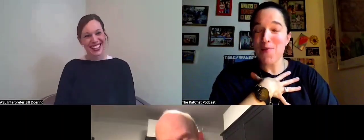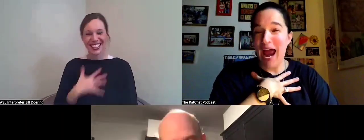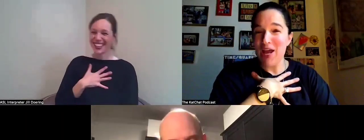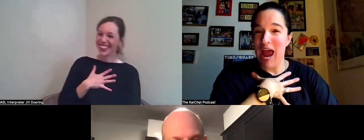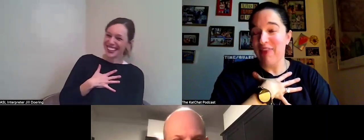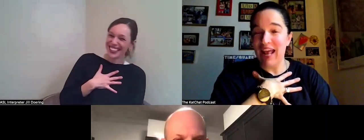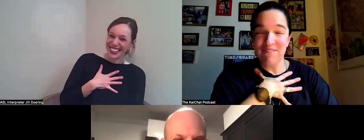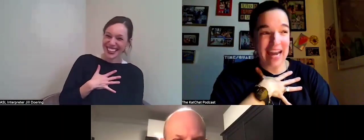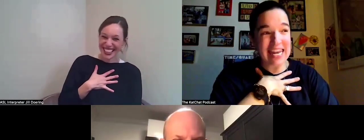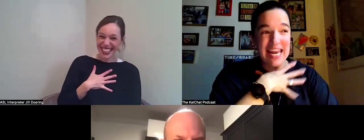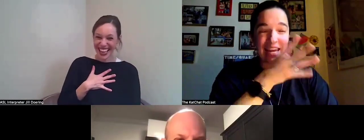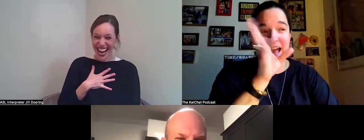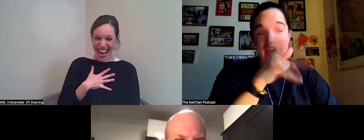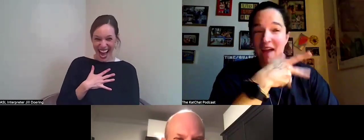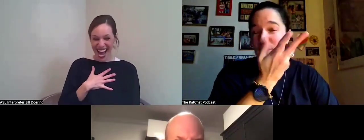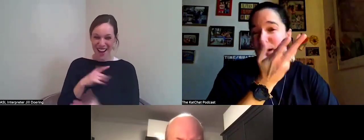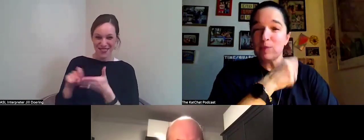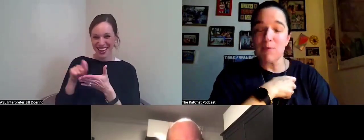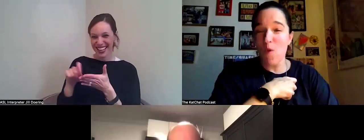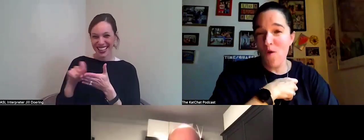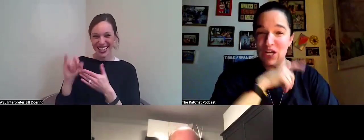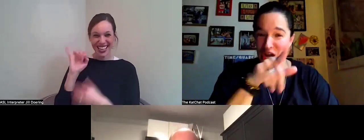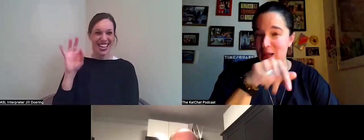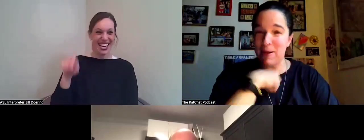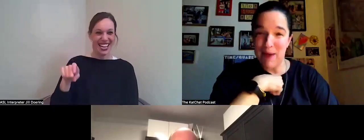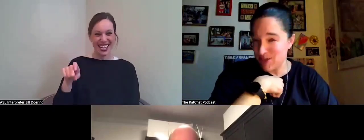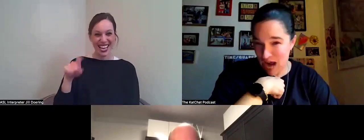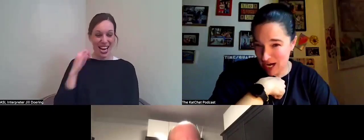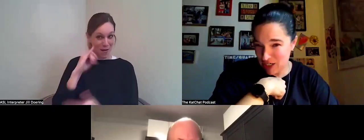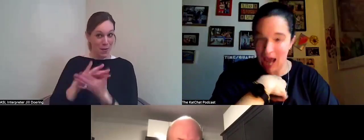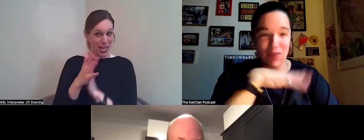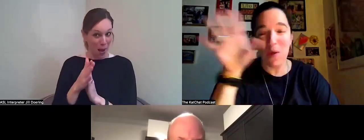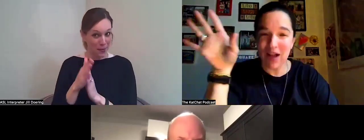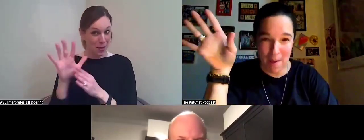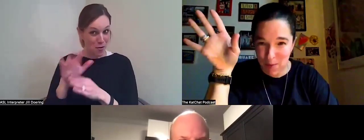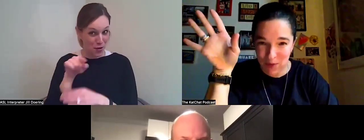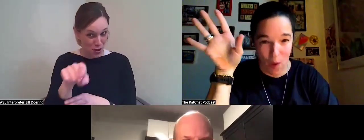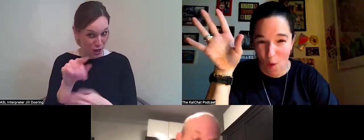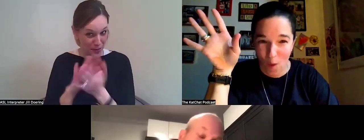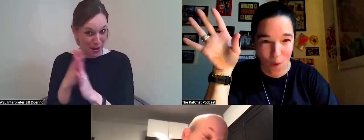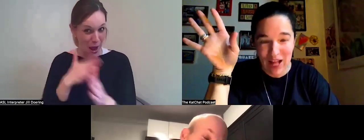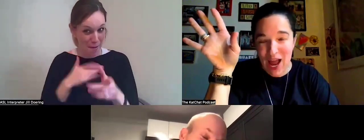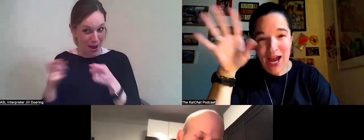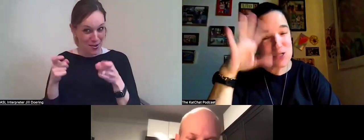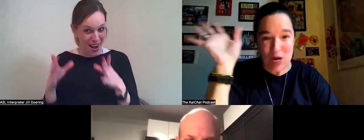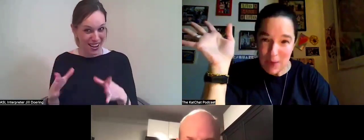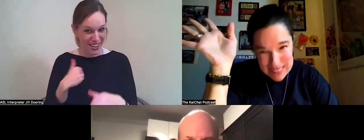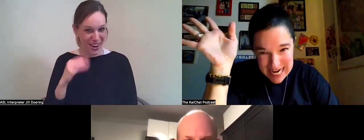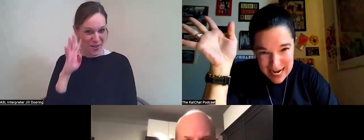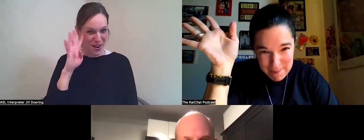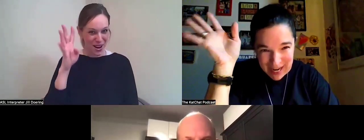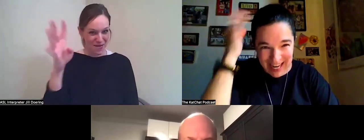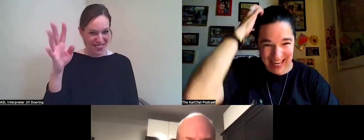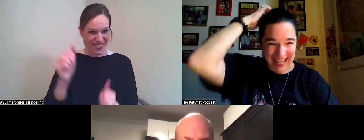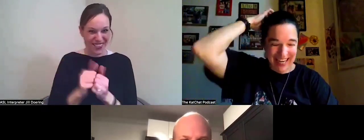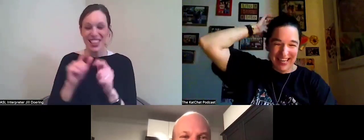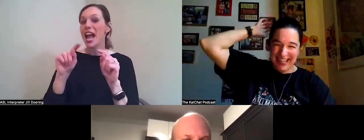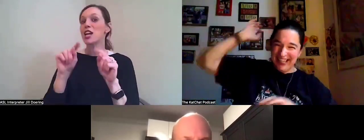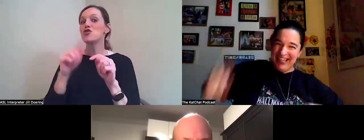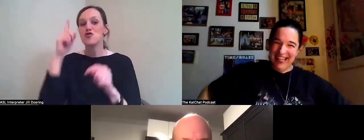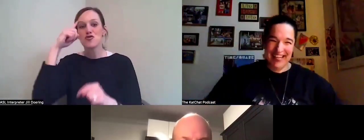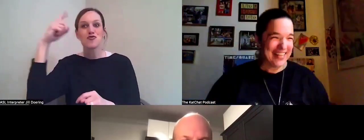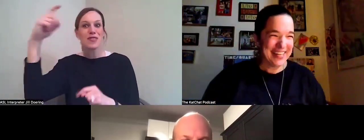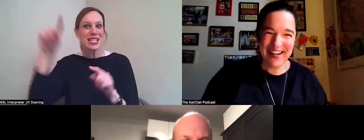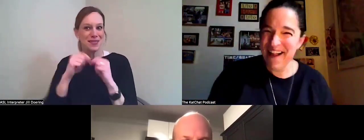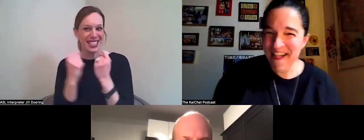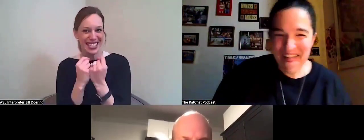I'll be a writer, and then if it becomes a movie, you're gonna be my director, and then we'll come up with a whole dream team.